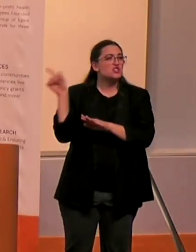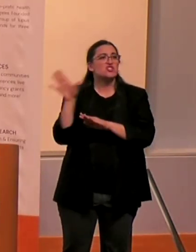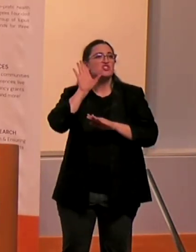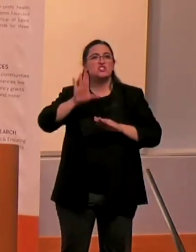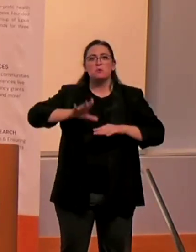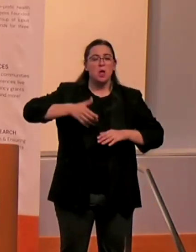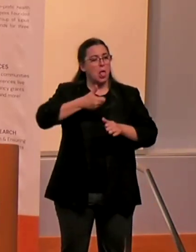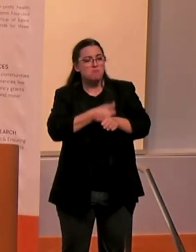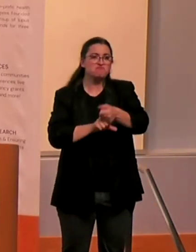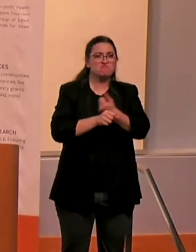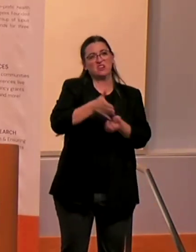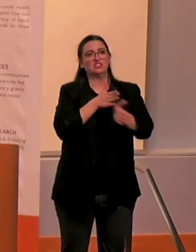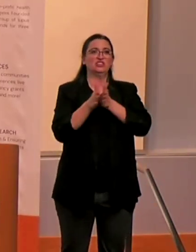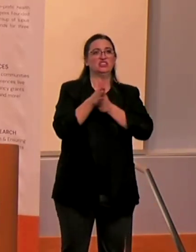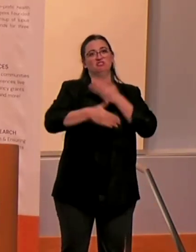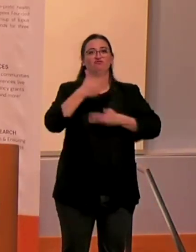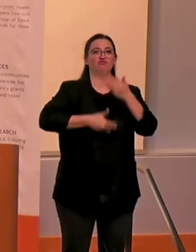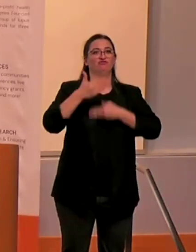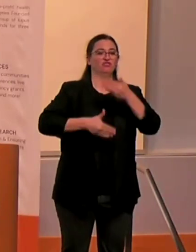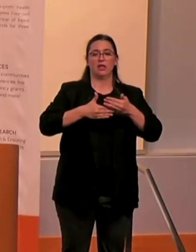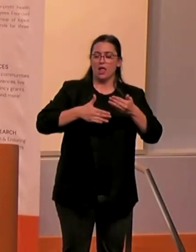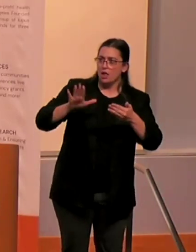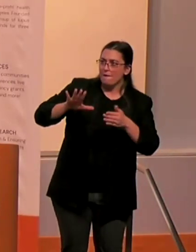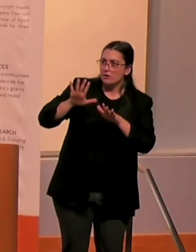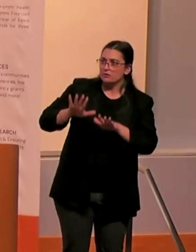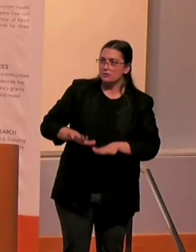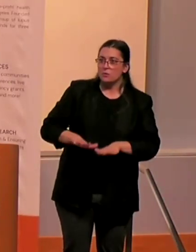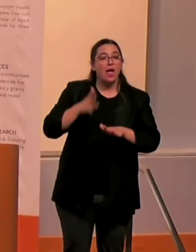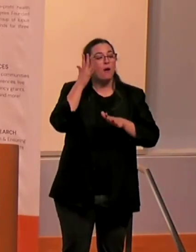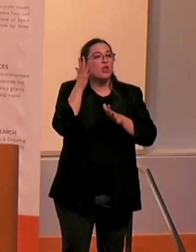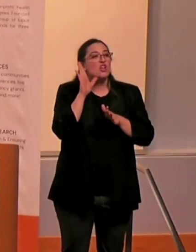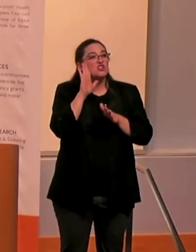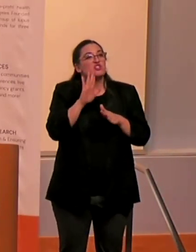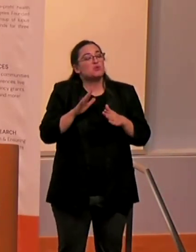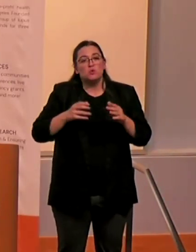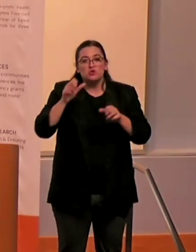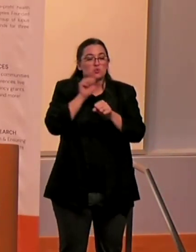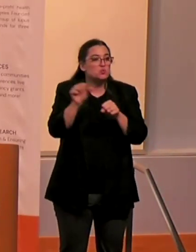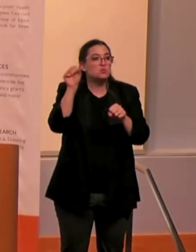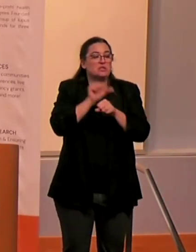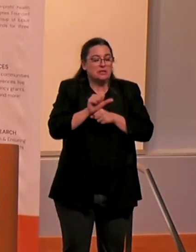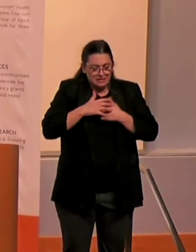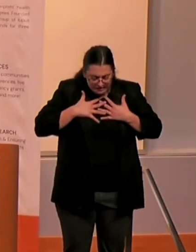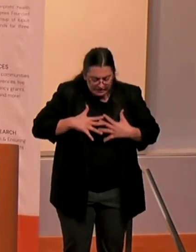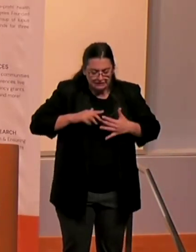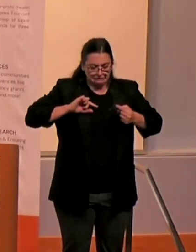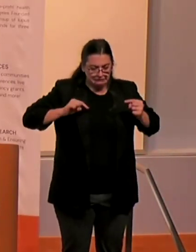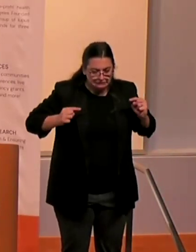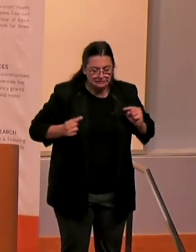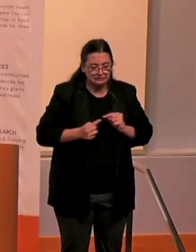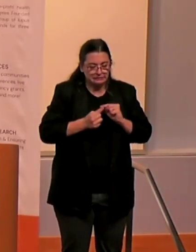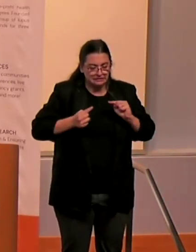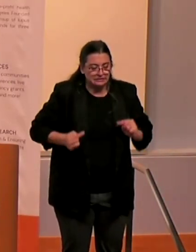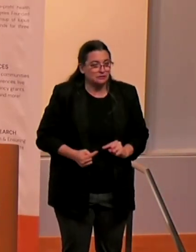she's in complete pain and aching. So now being able to read those symptoms and